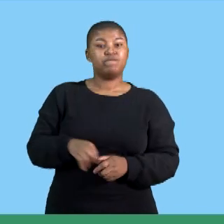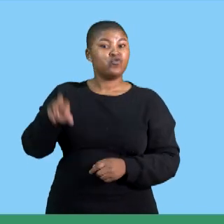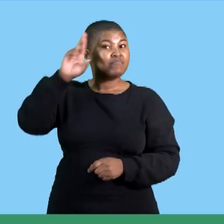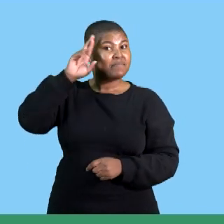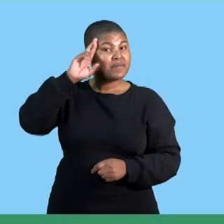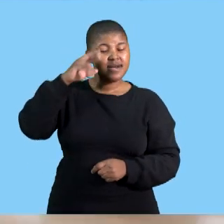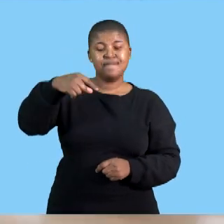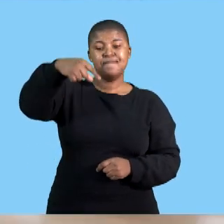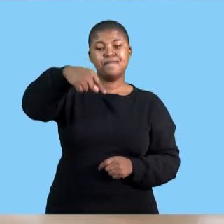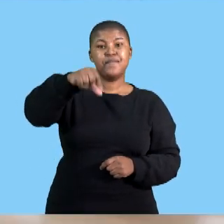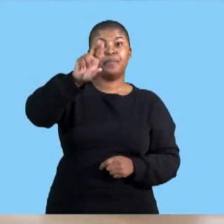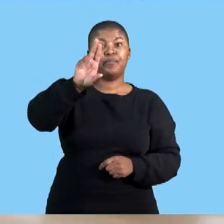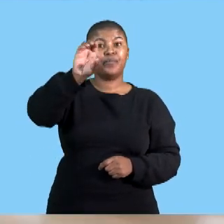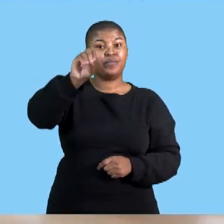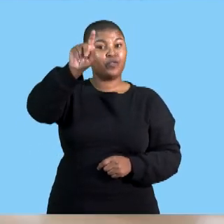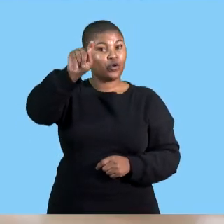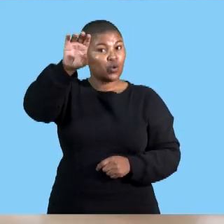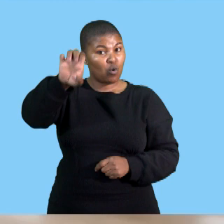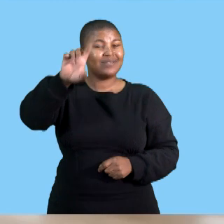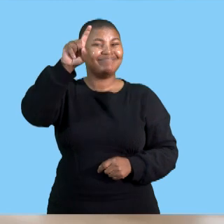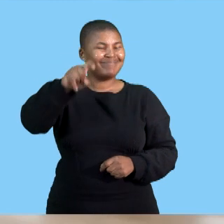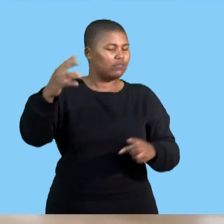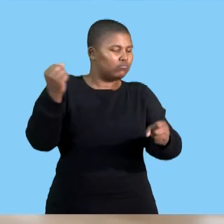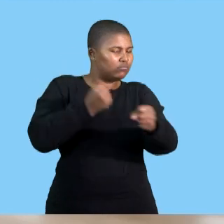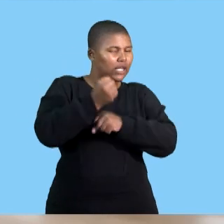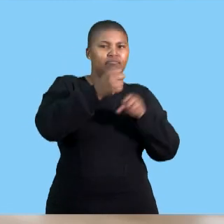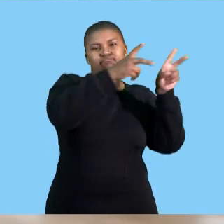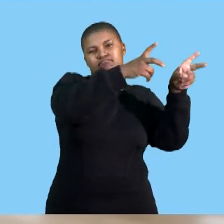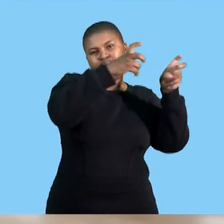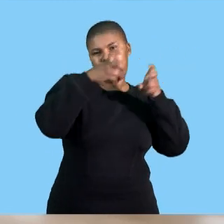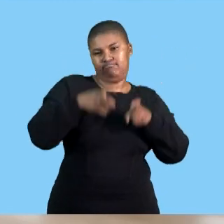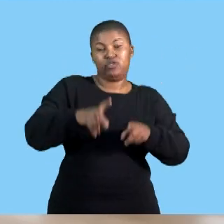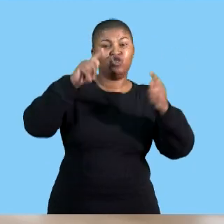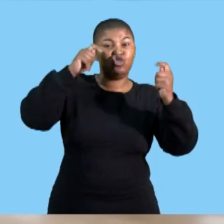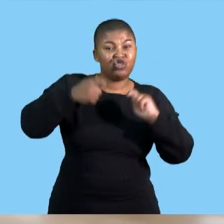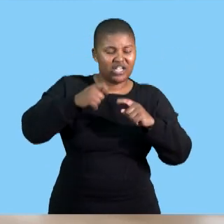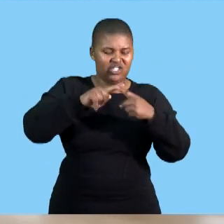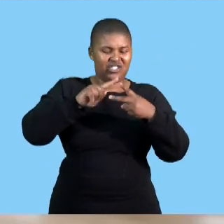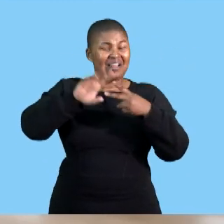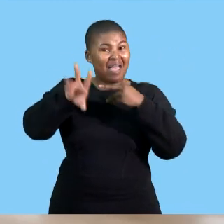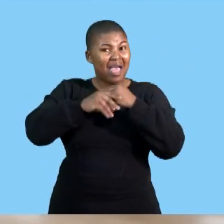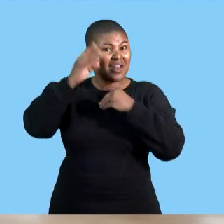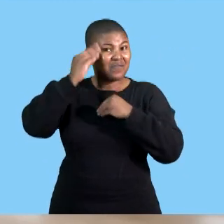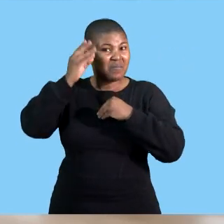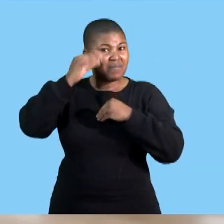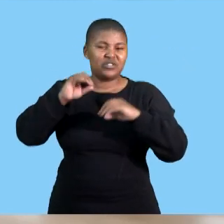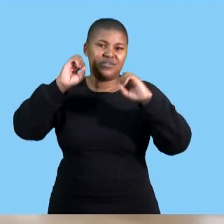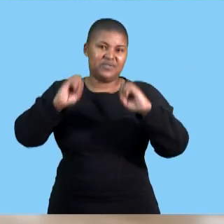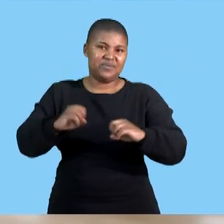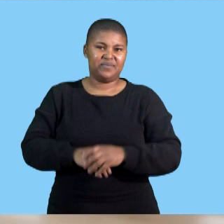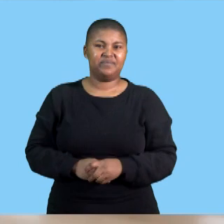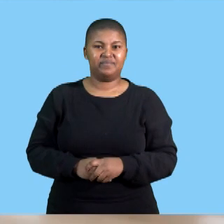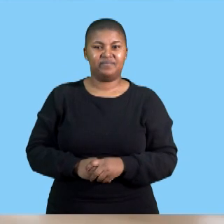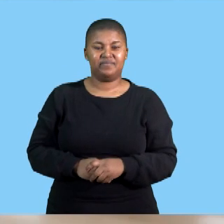quoting. Yes, we need to take the statement as it appears from the scenario. Now let's